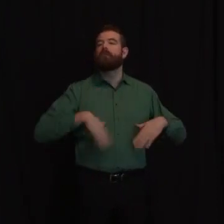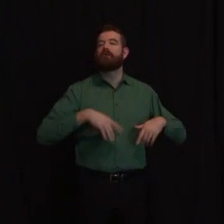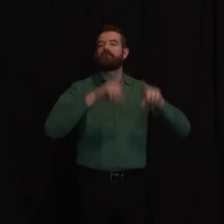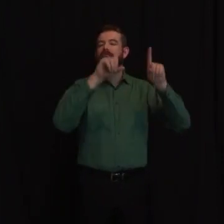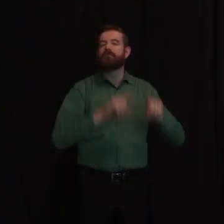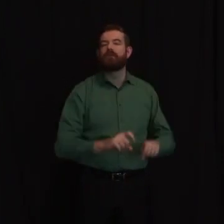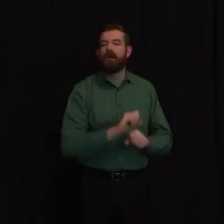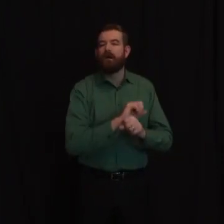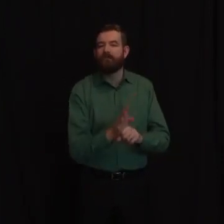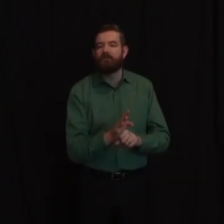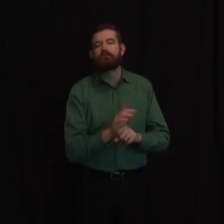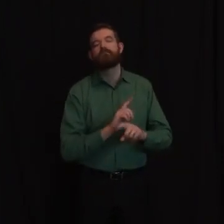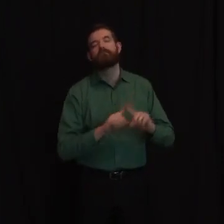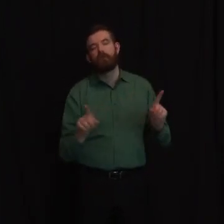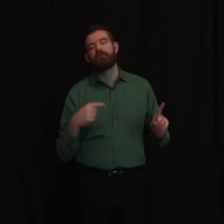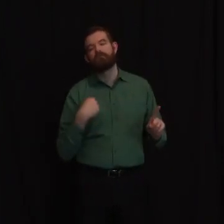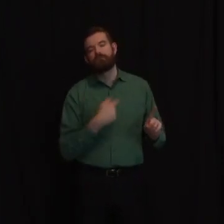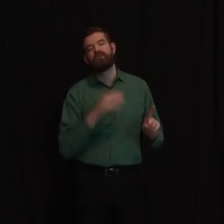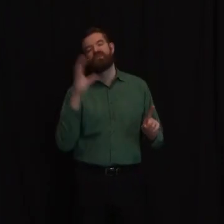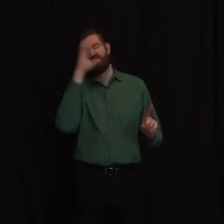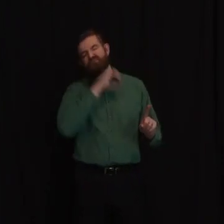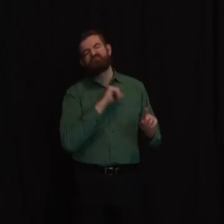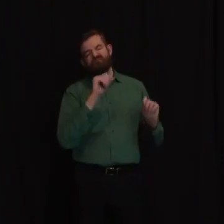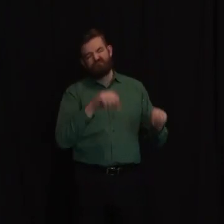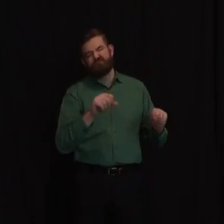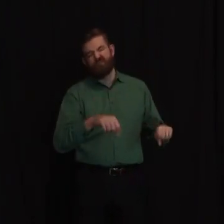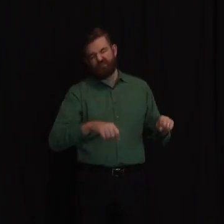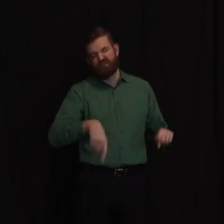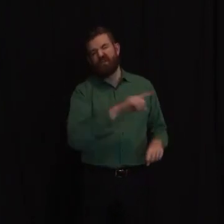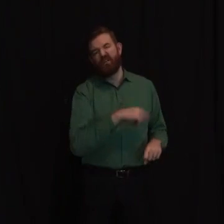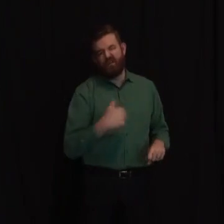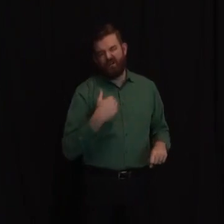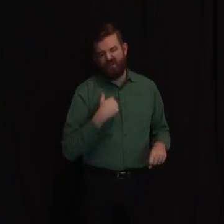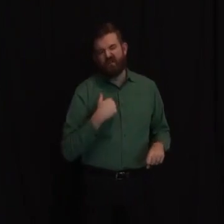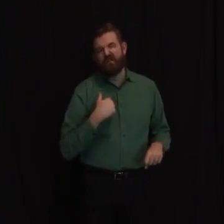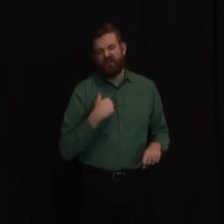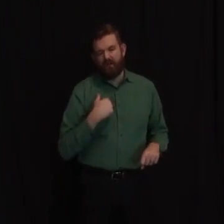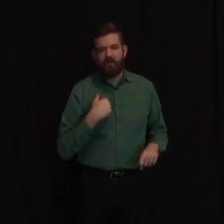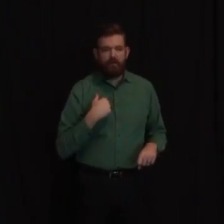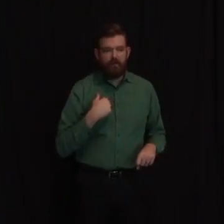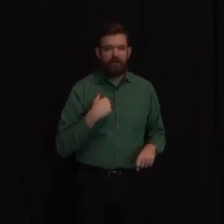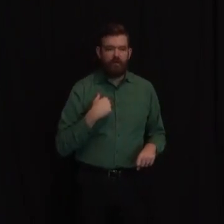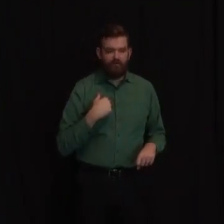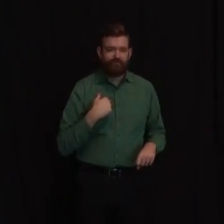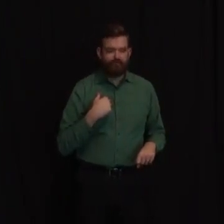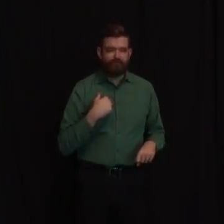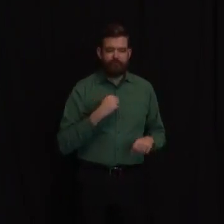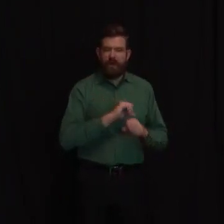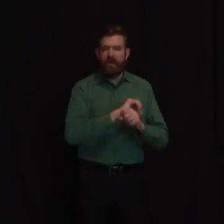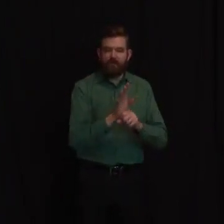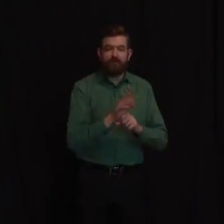that there's a possibility that they were COVID, so they're in that number as well. Okay? Thank you. Sir, do you